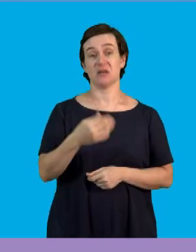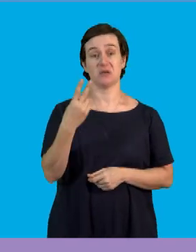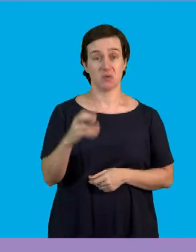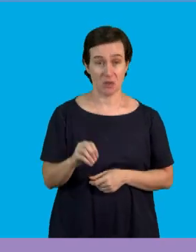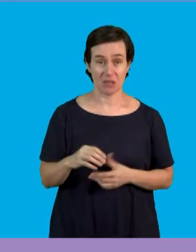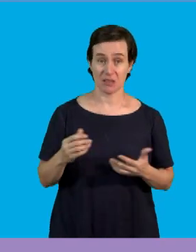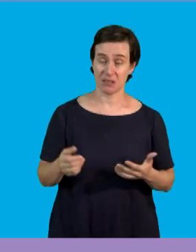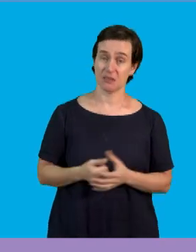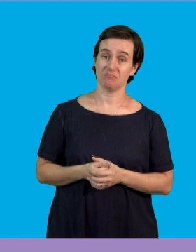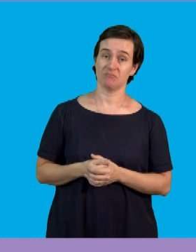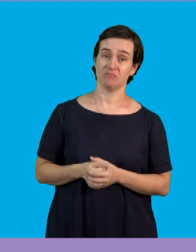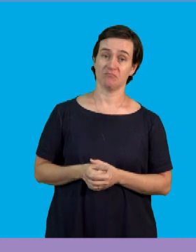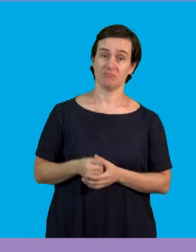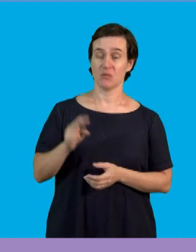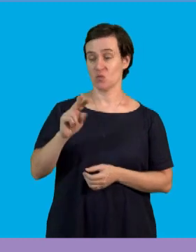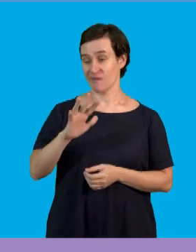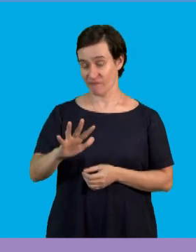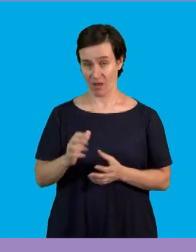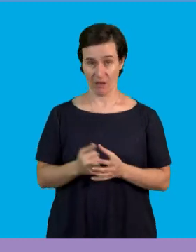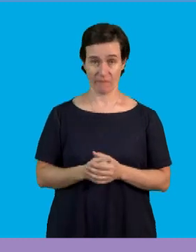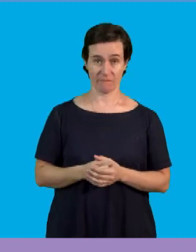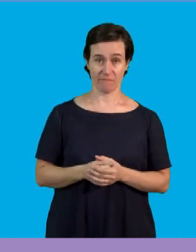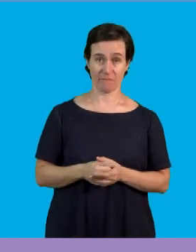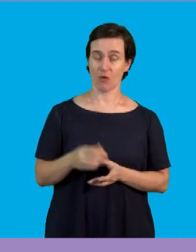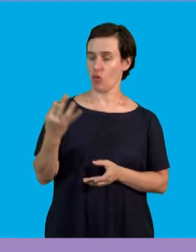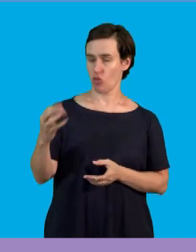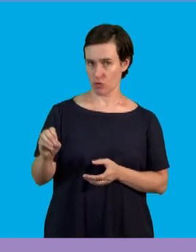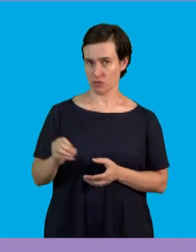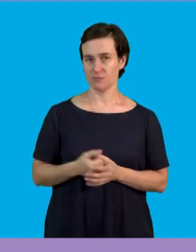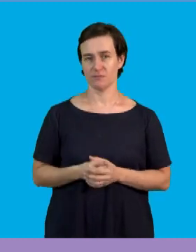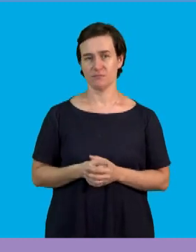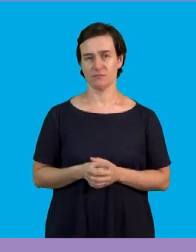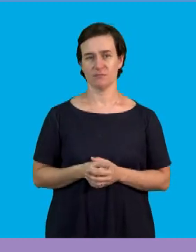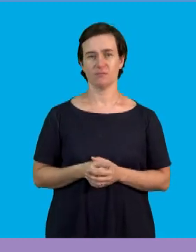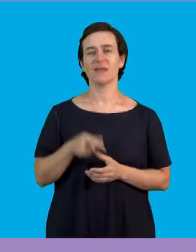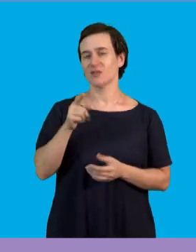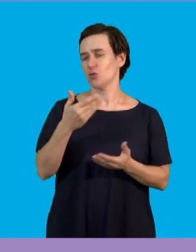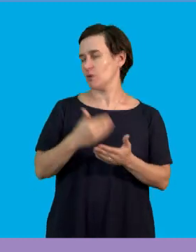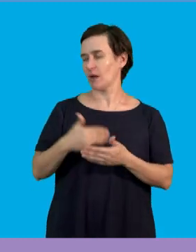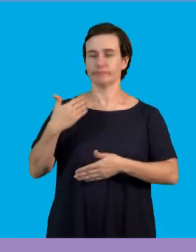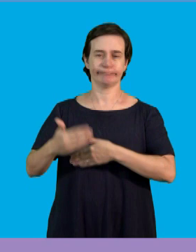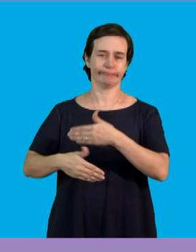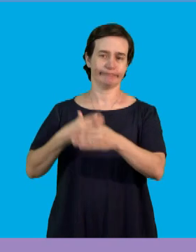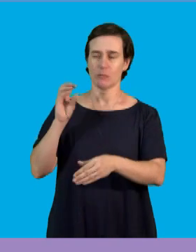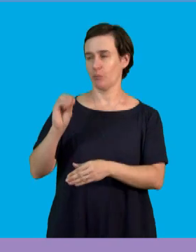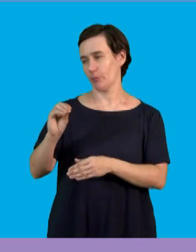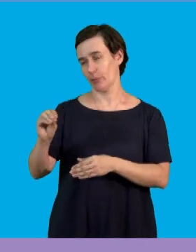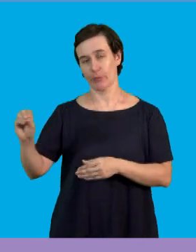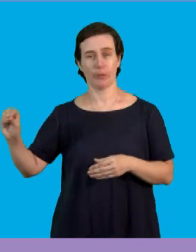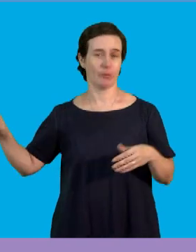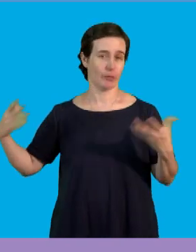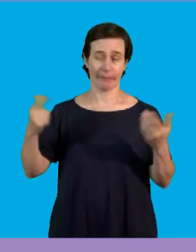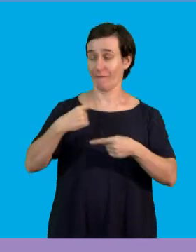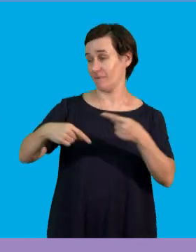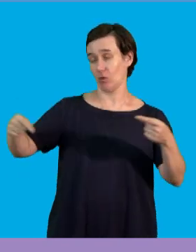15, 20, 25, 30, and you can continue with that